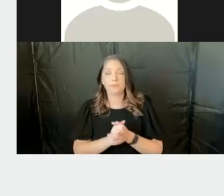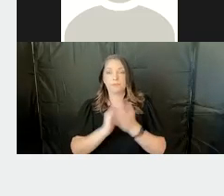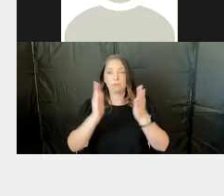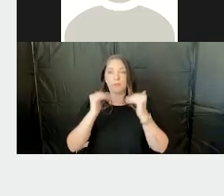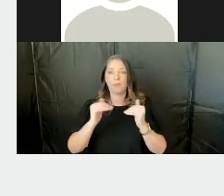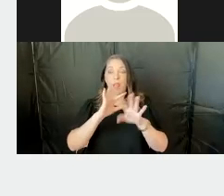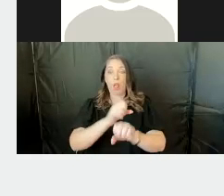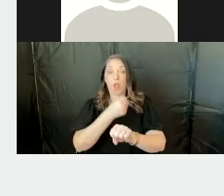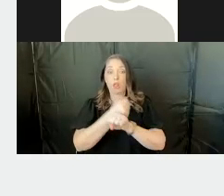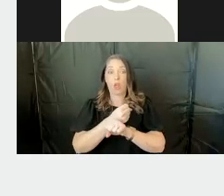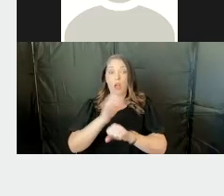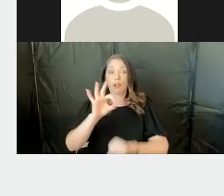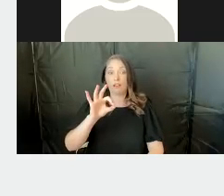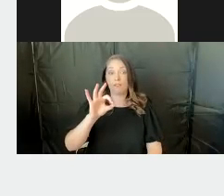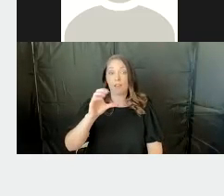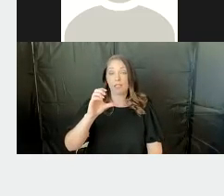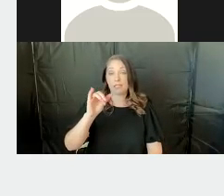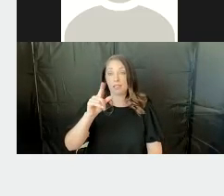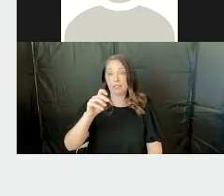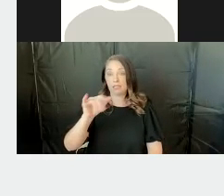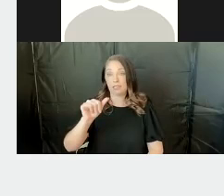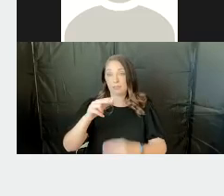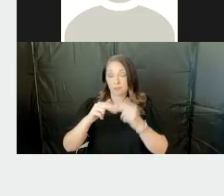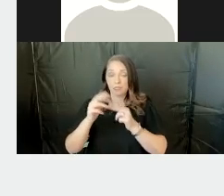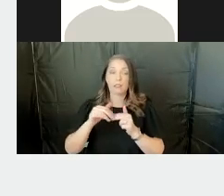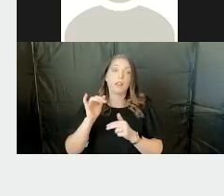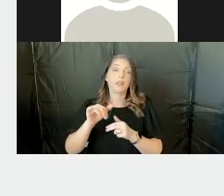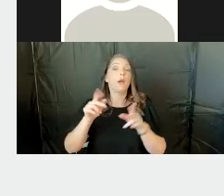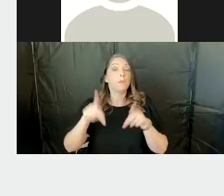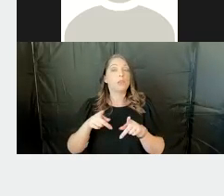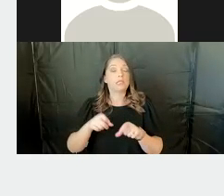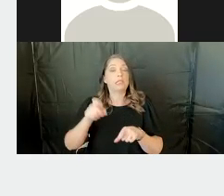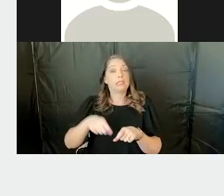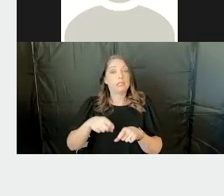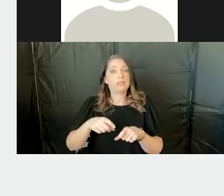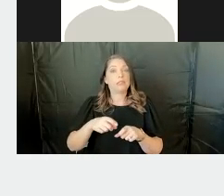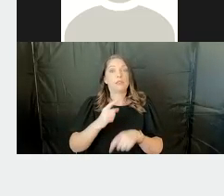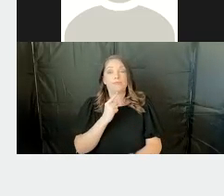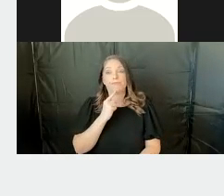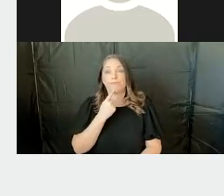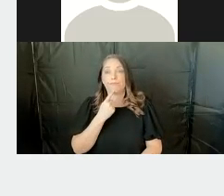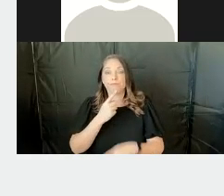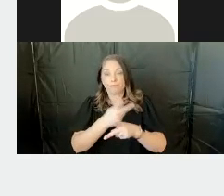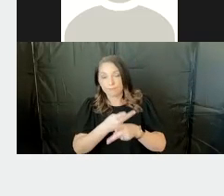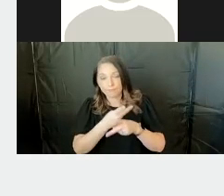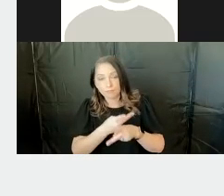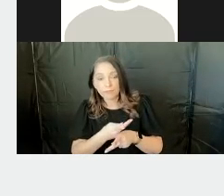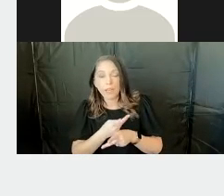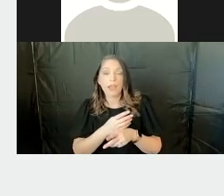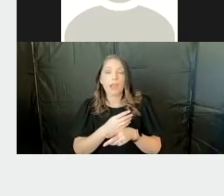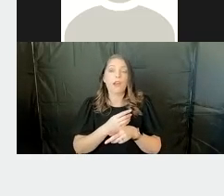for persons with mental health disabilities that need subacute level of care, but still require a locked